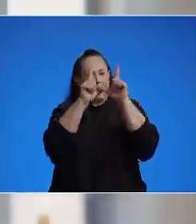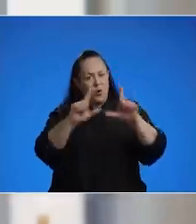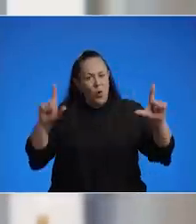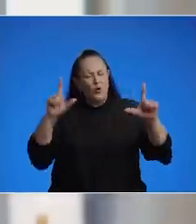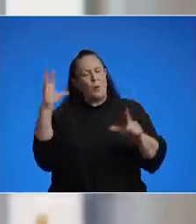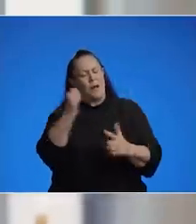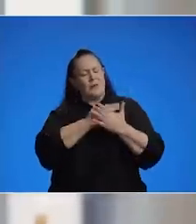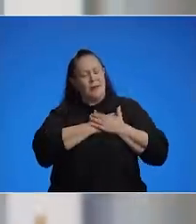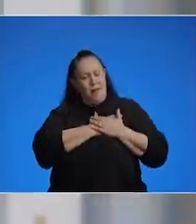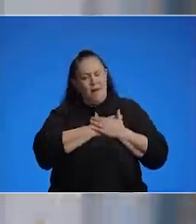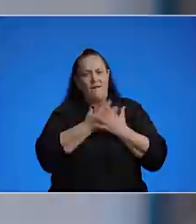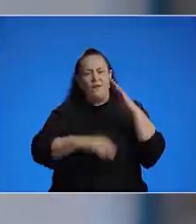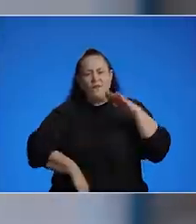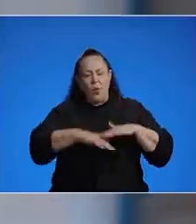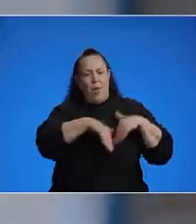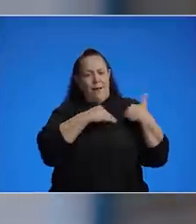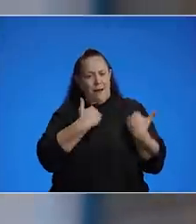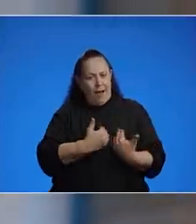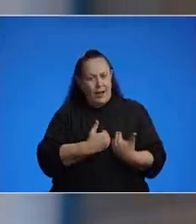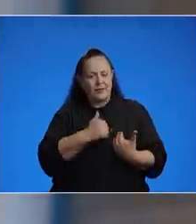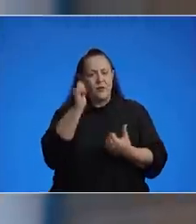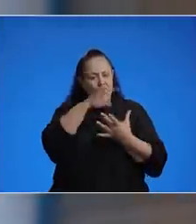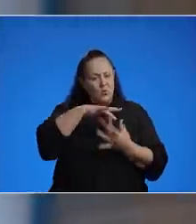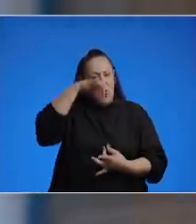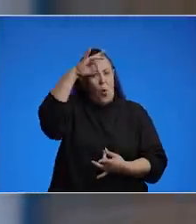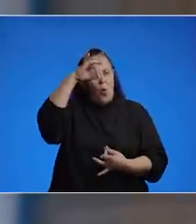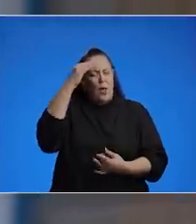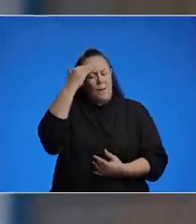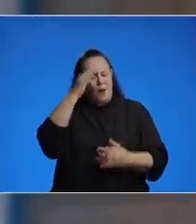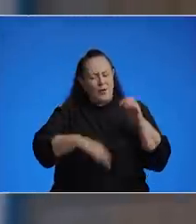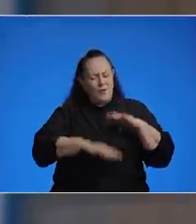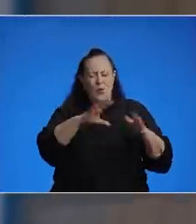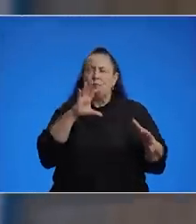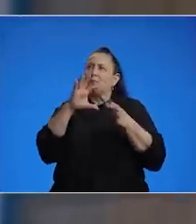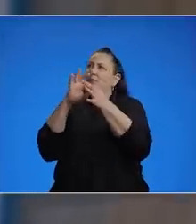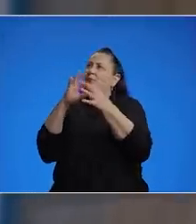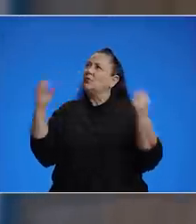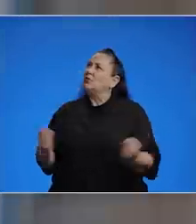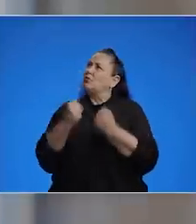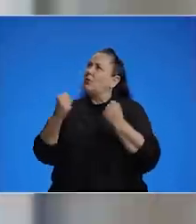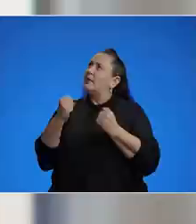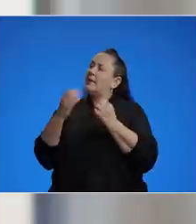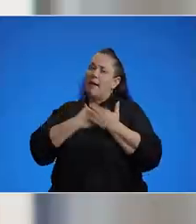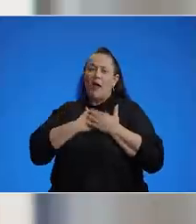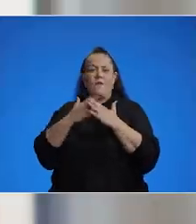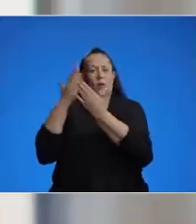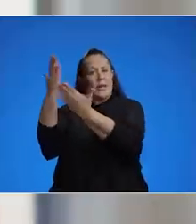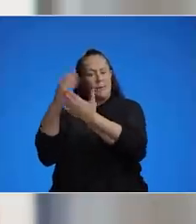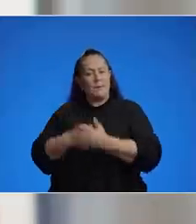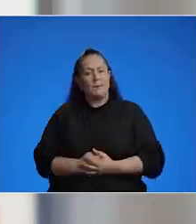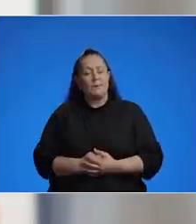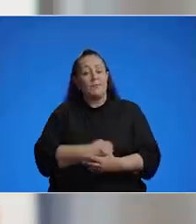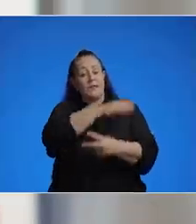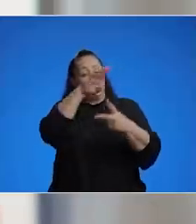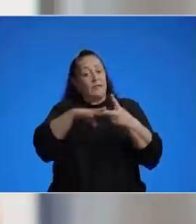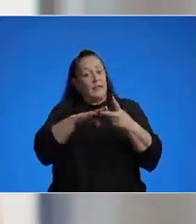God with all your heart, and with all your soul, and with all your mind, and with all your strength. The second is this.